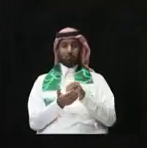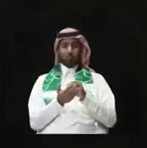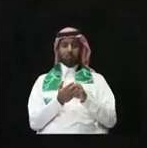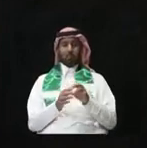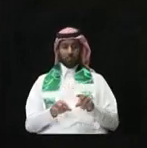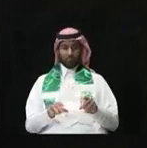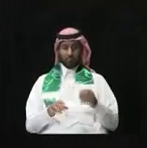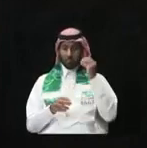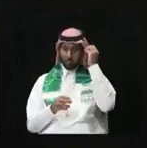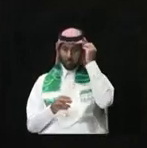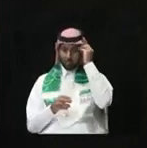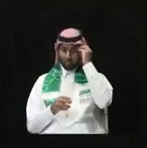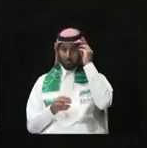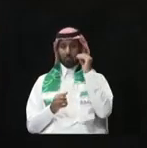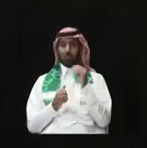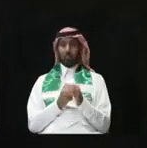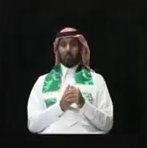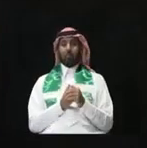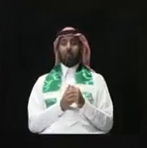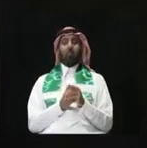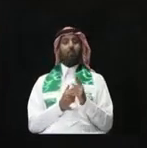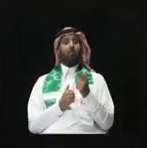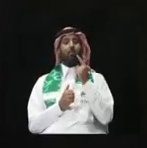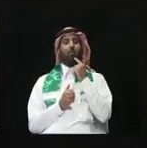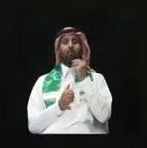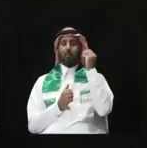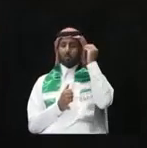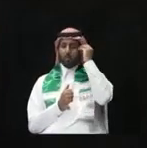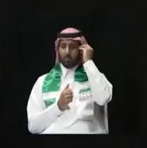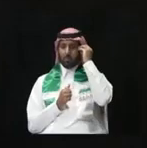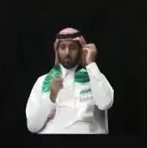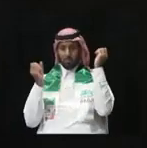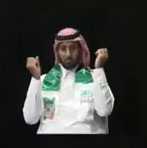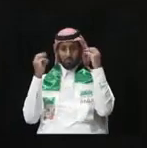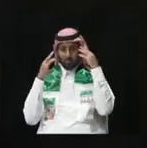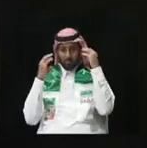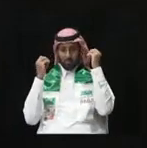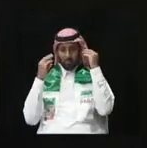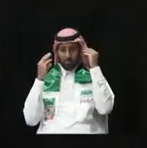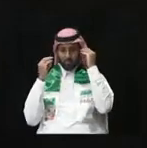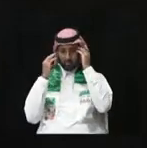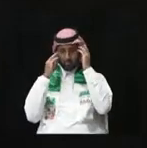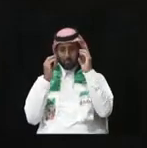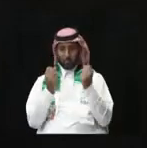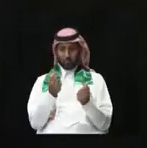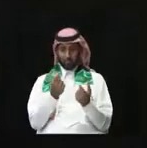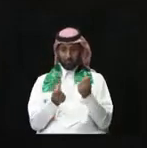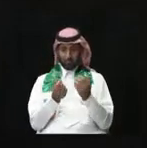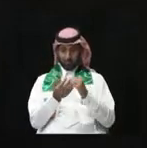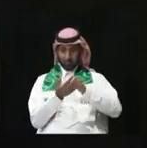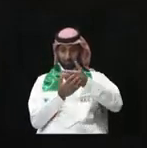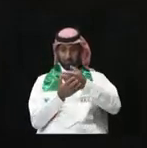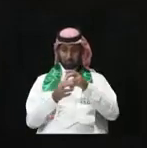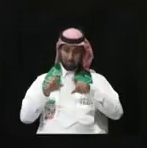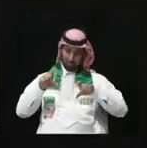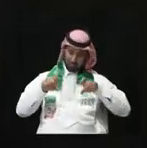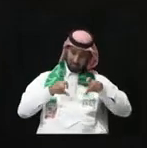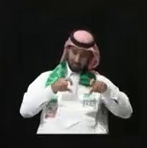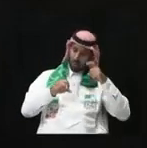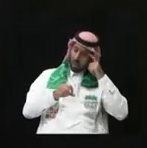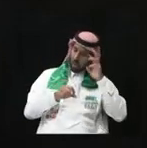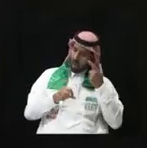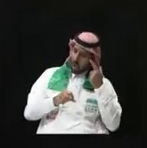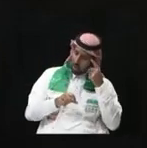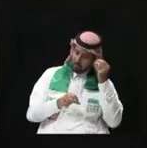an online lesson. What about information? Information with the internet, the good side, that it saves